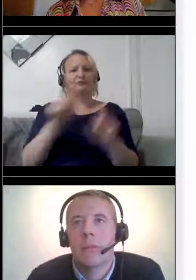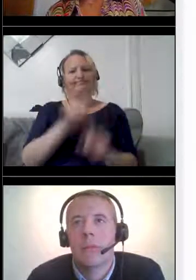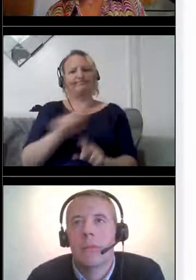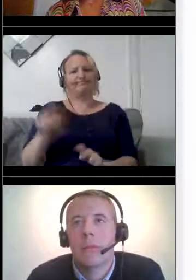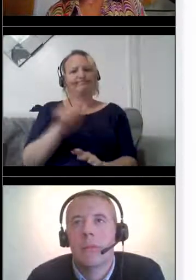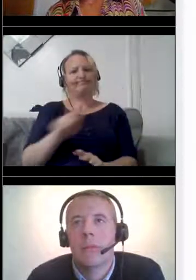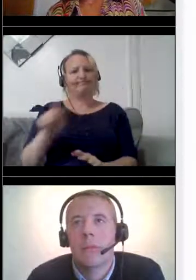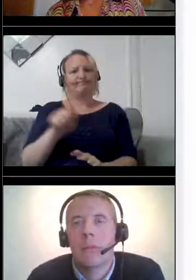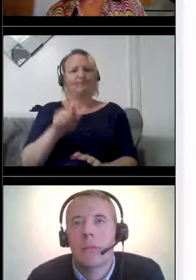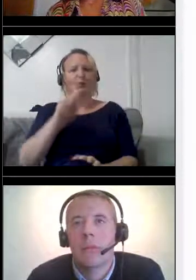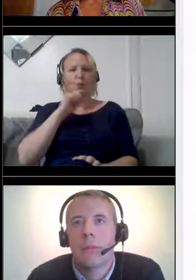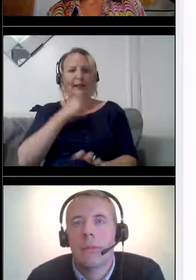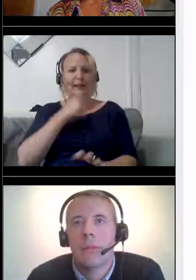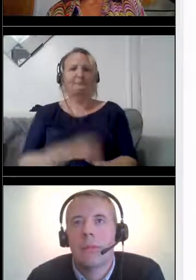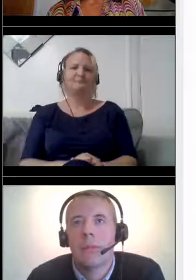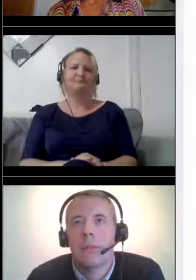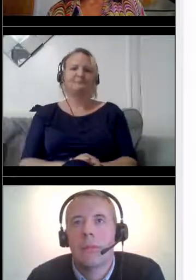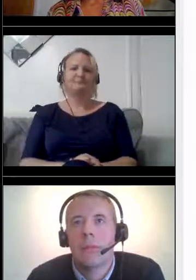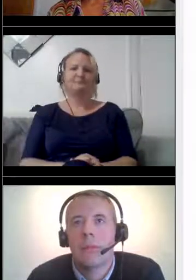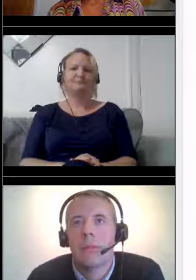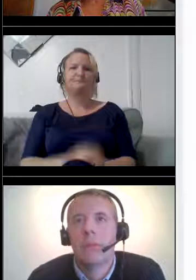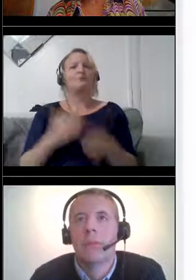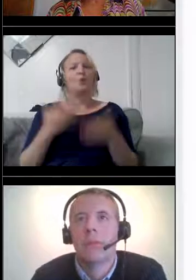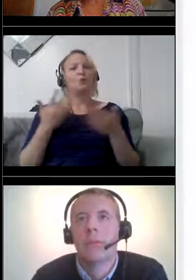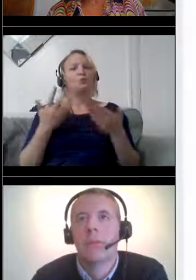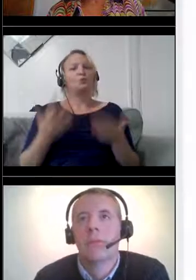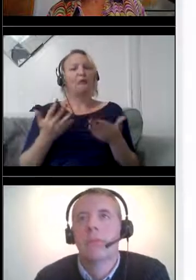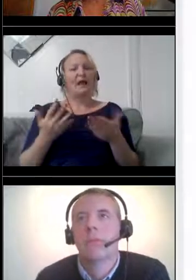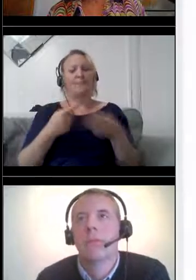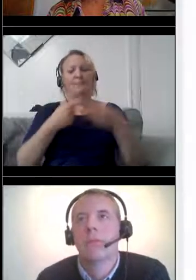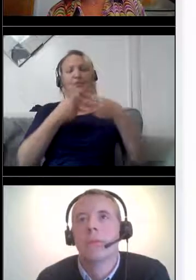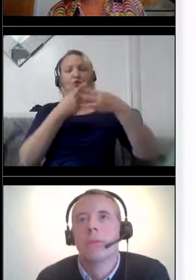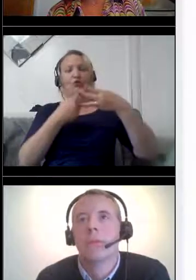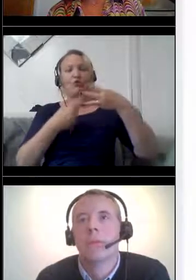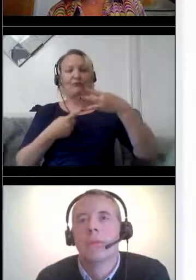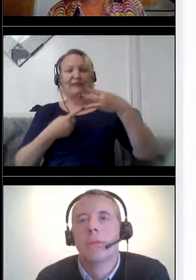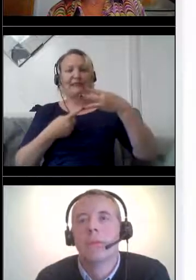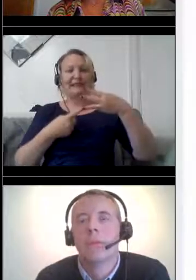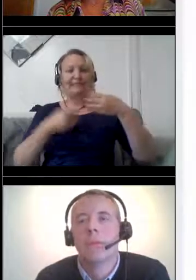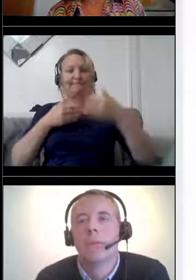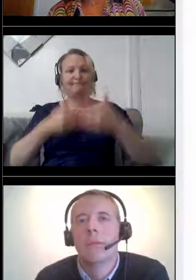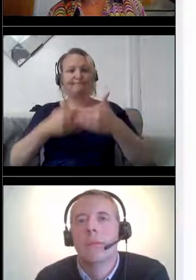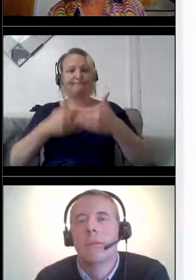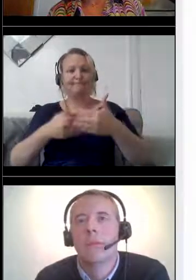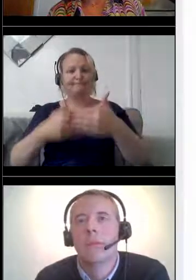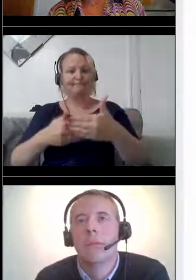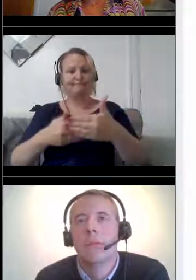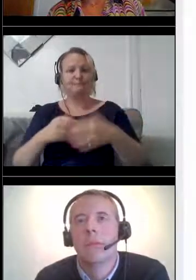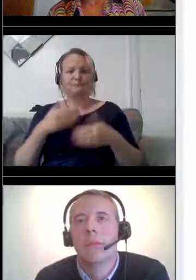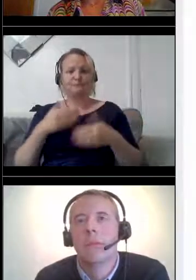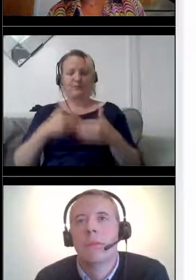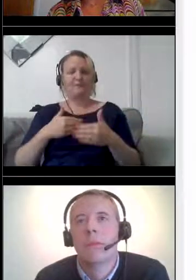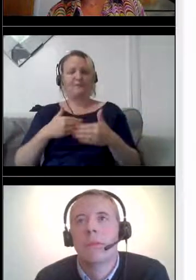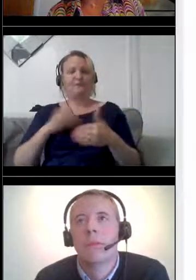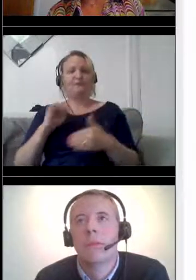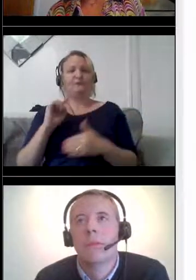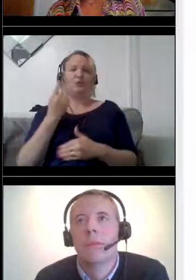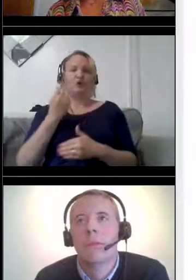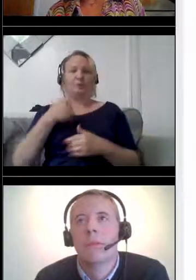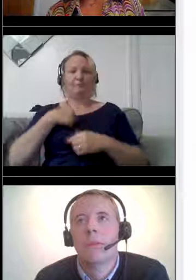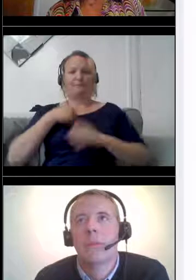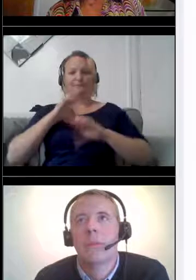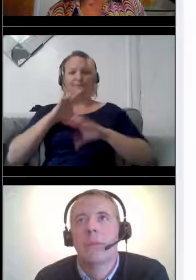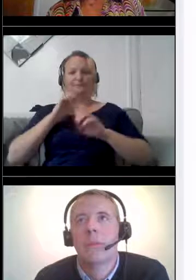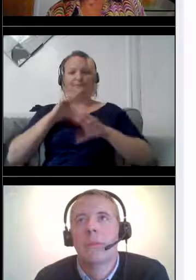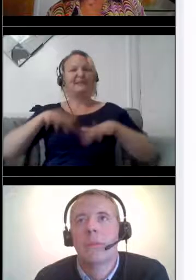today's webinar is going to be split into three sections. The first section is a live introduction to the scheme presented by me.